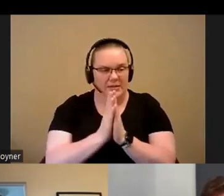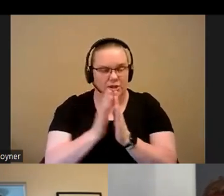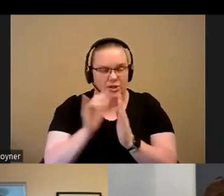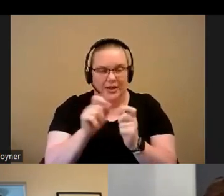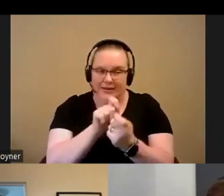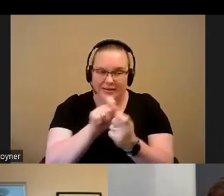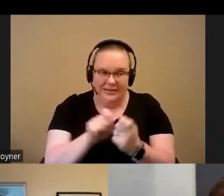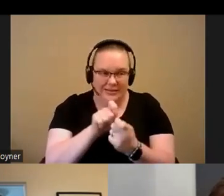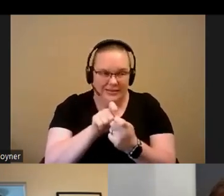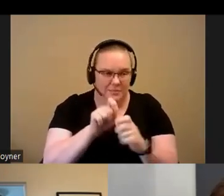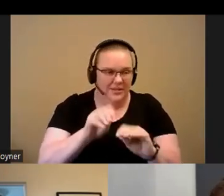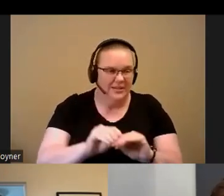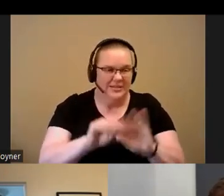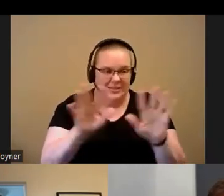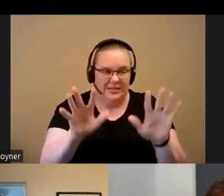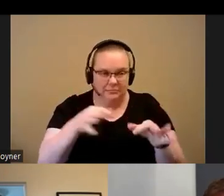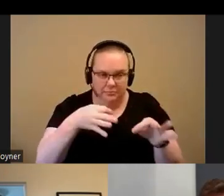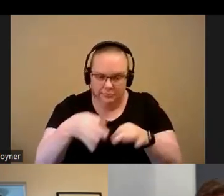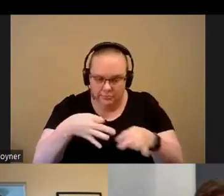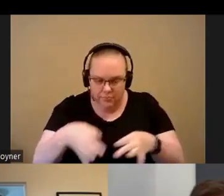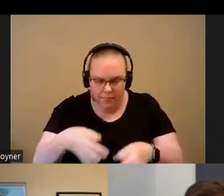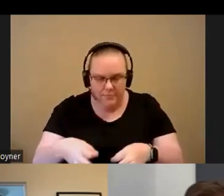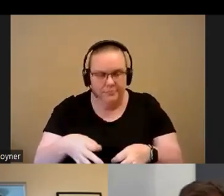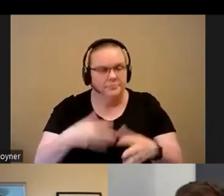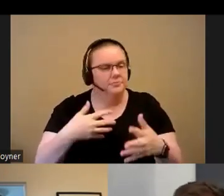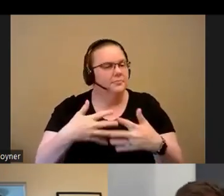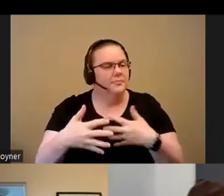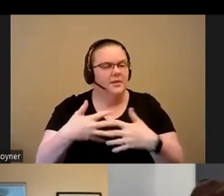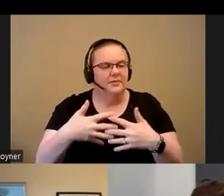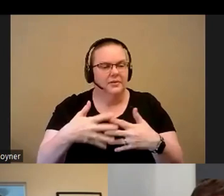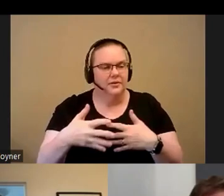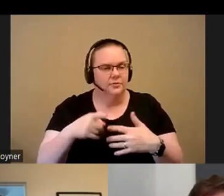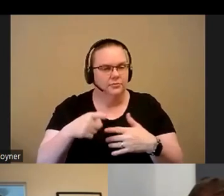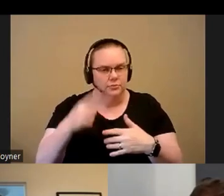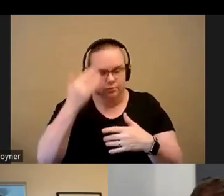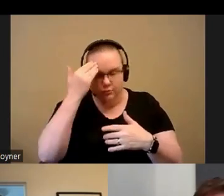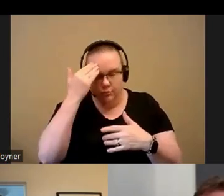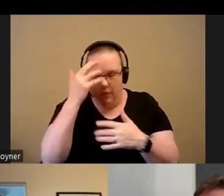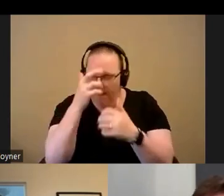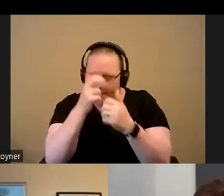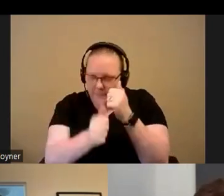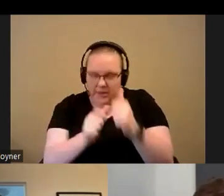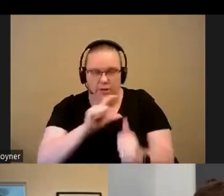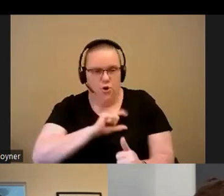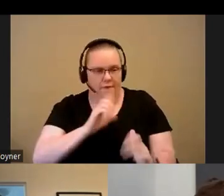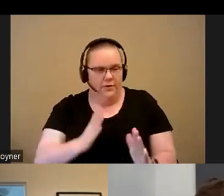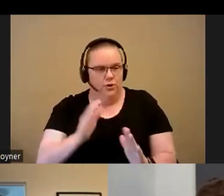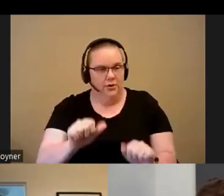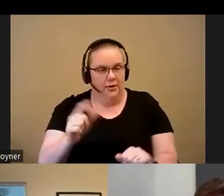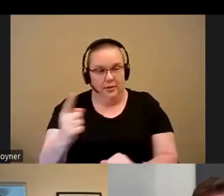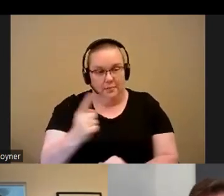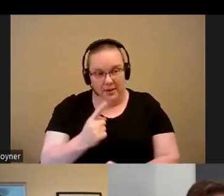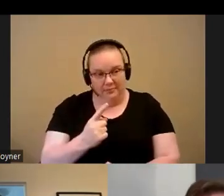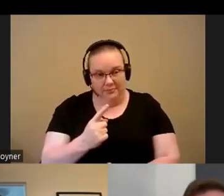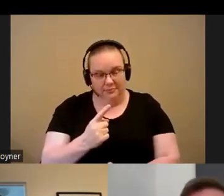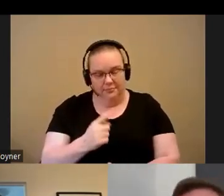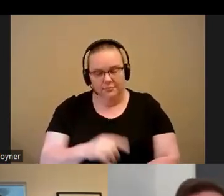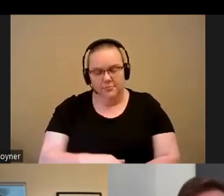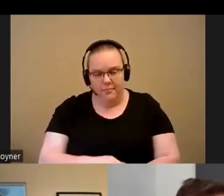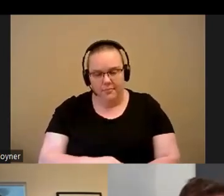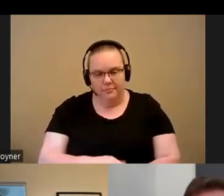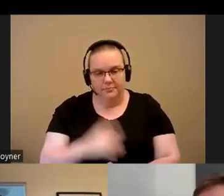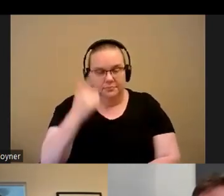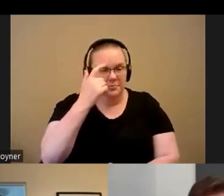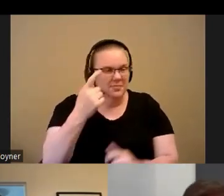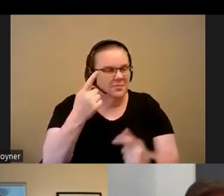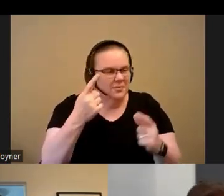explicitly speculative, even if you know that a mean officer might come back. Because what you could always do is you can always say, okay,